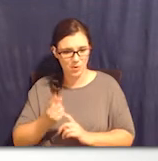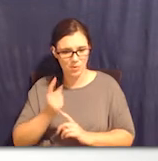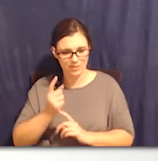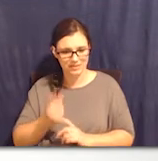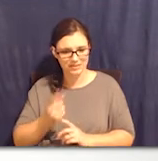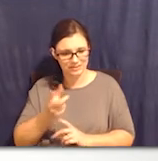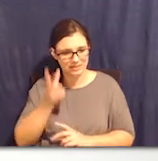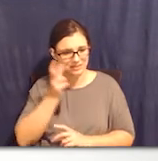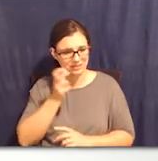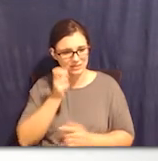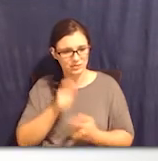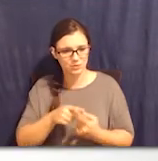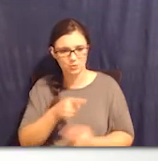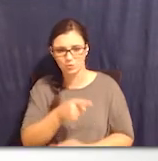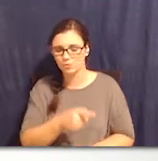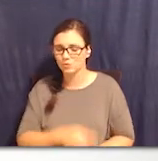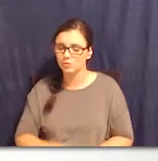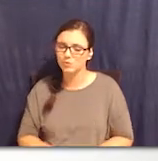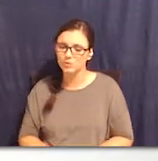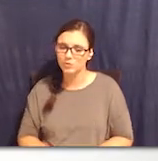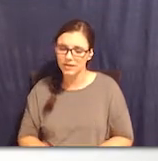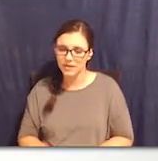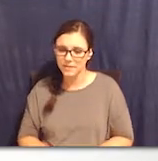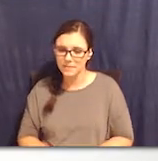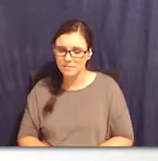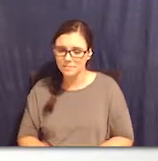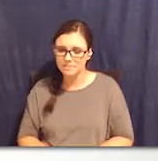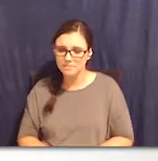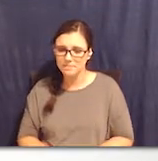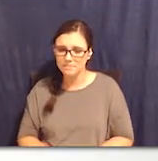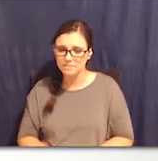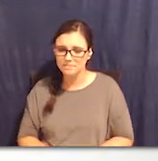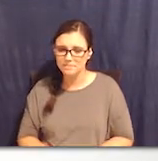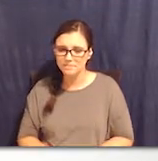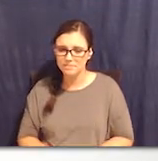my lonely moments listened to.